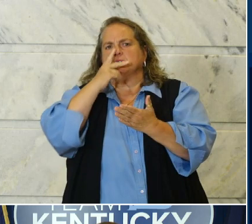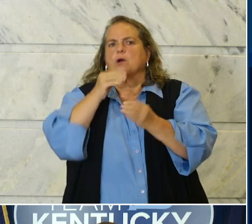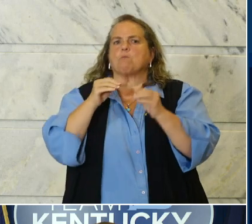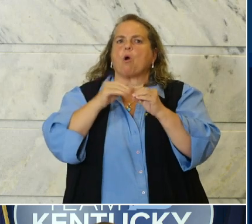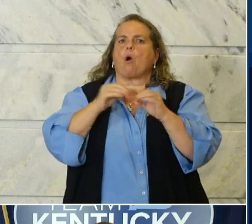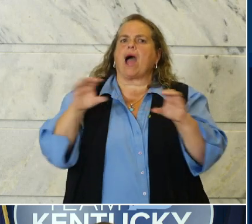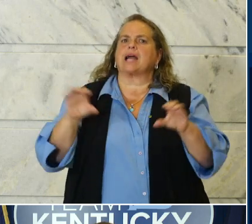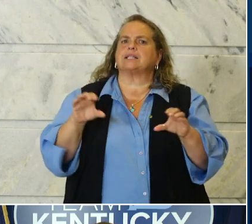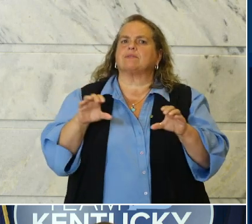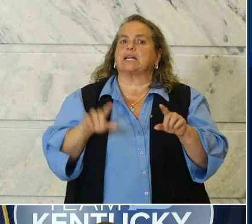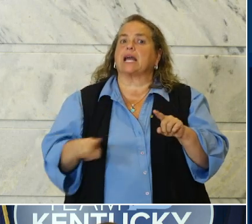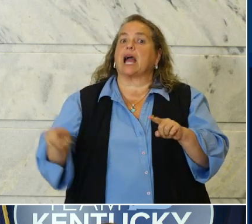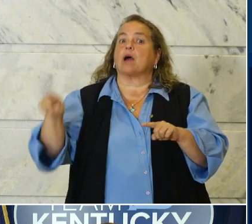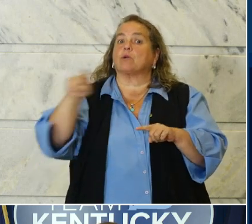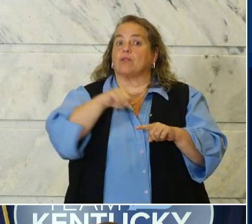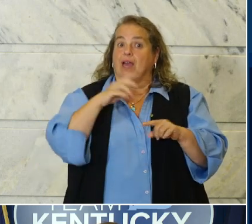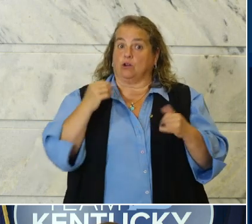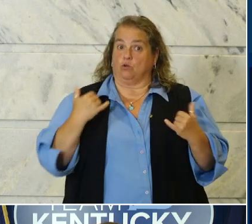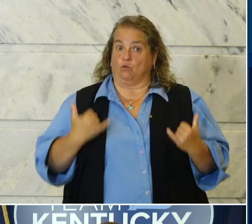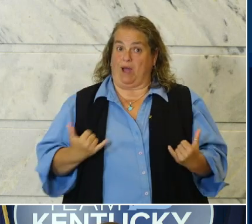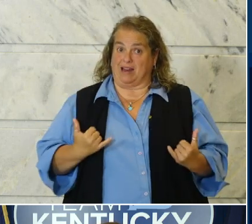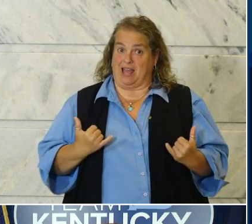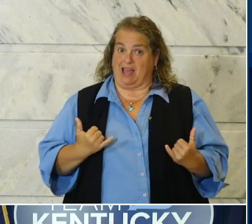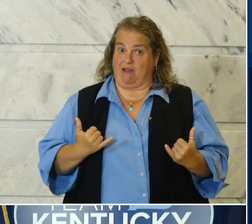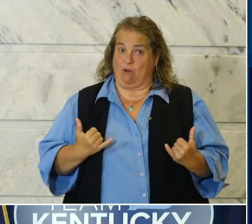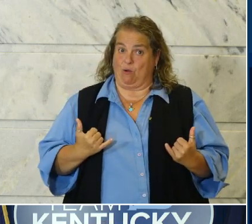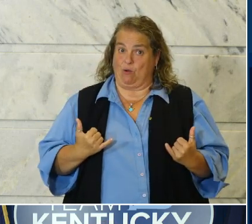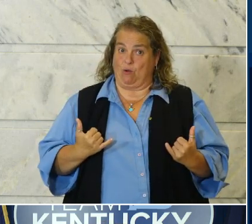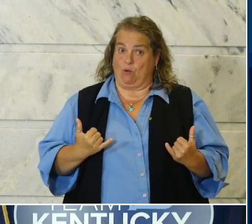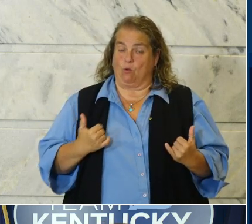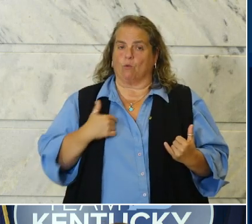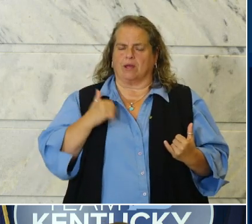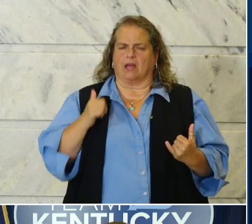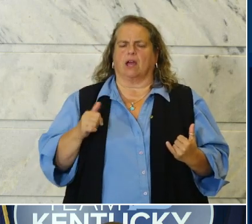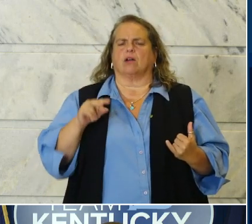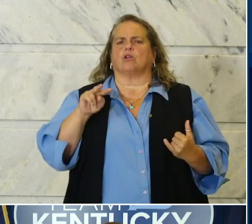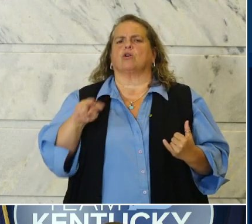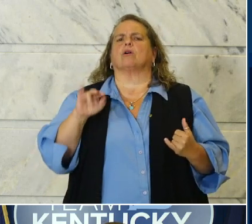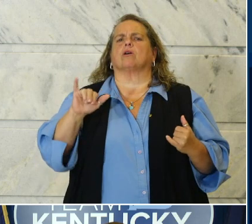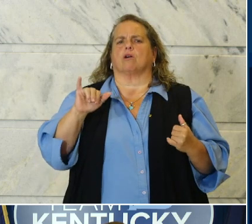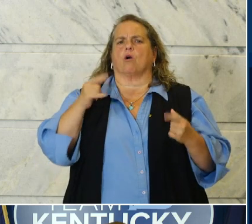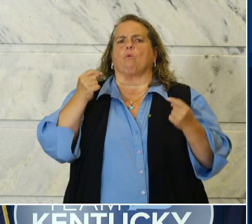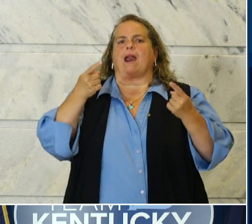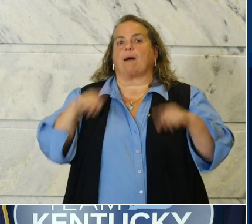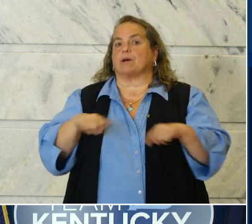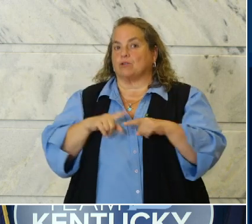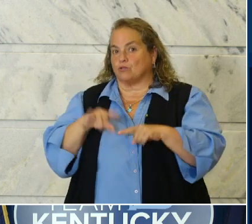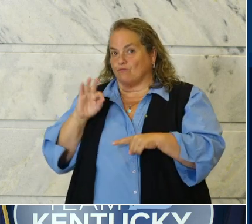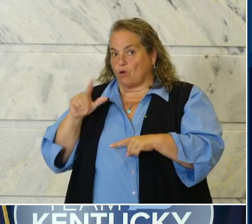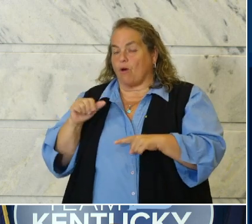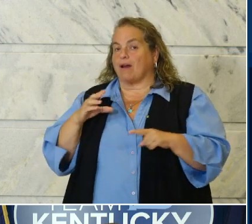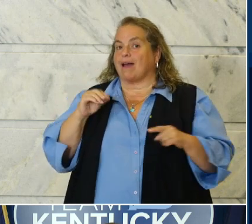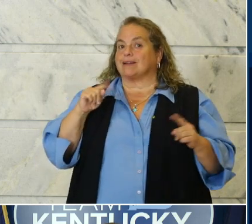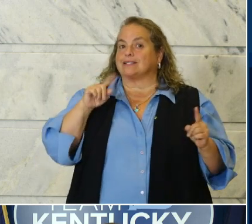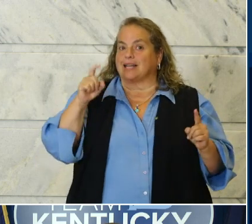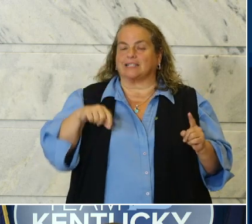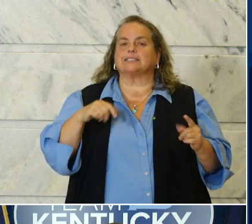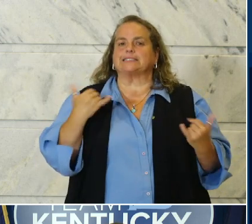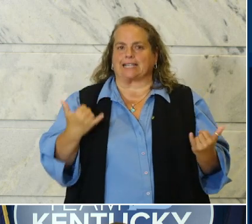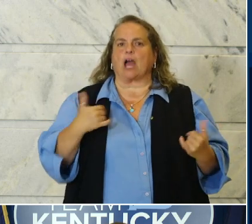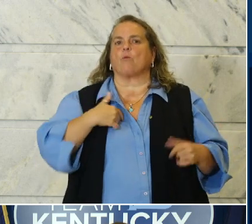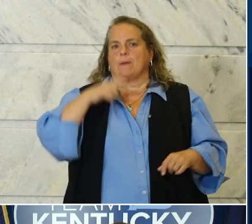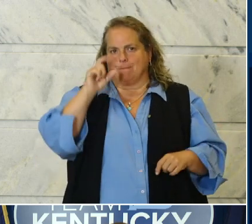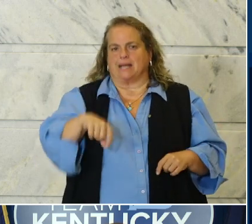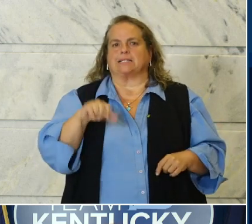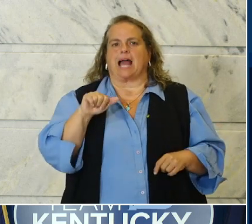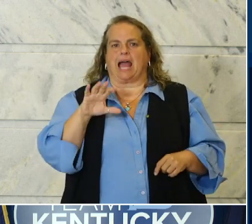out there. And right now, we can look at what's happened to them and know that we absolutely have to act.